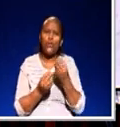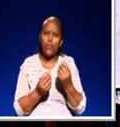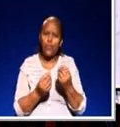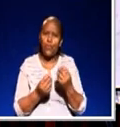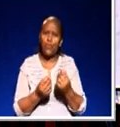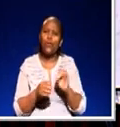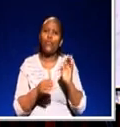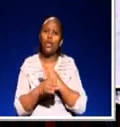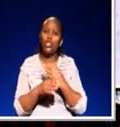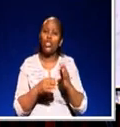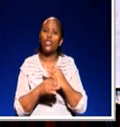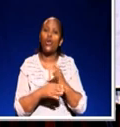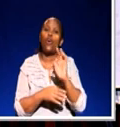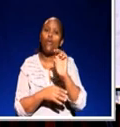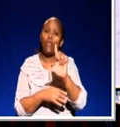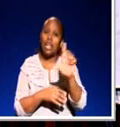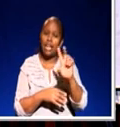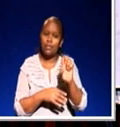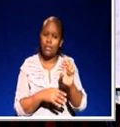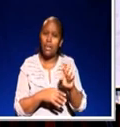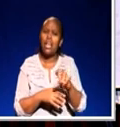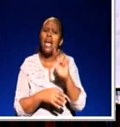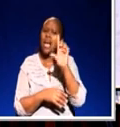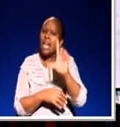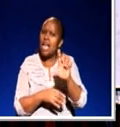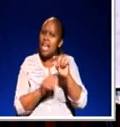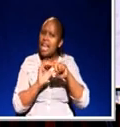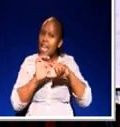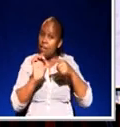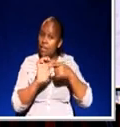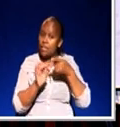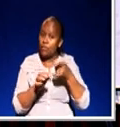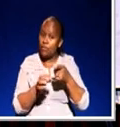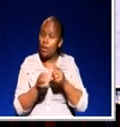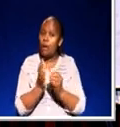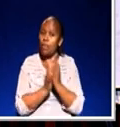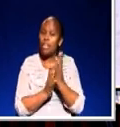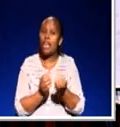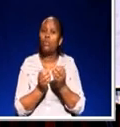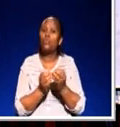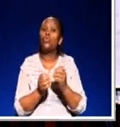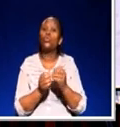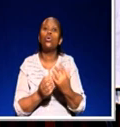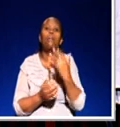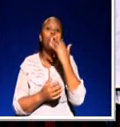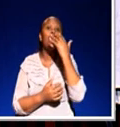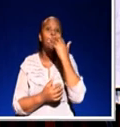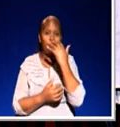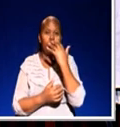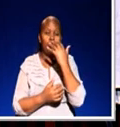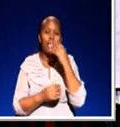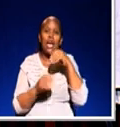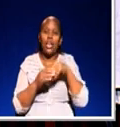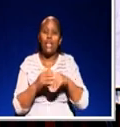class 5, you said that the leaf is used for transpiration, which